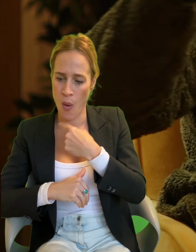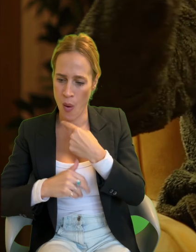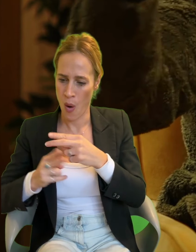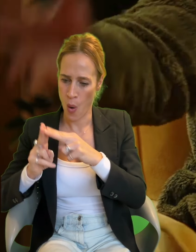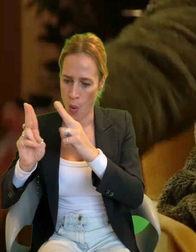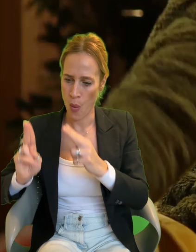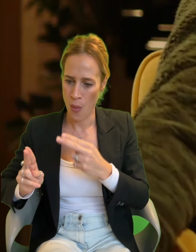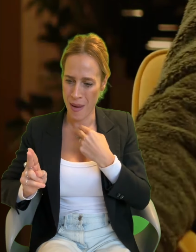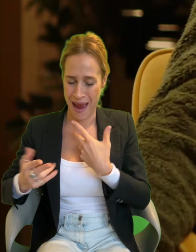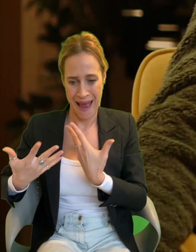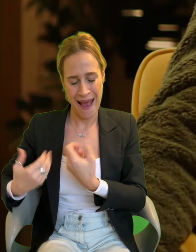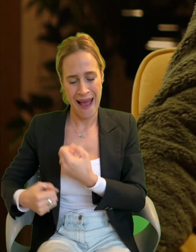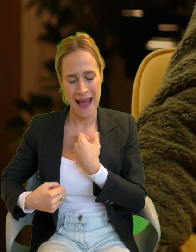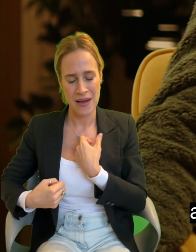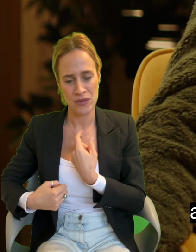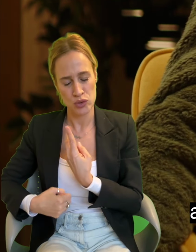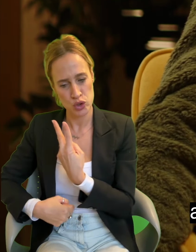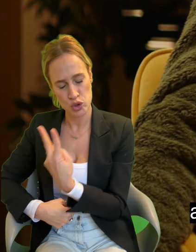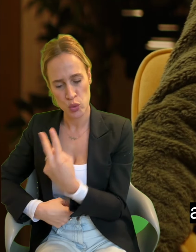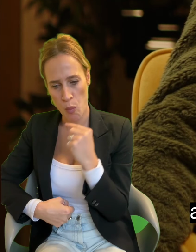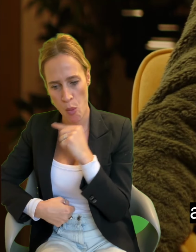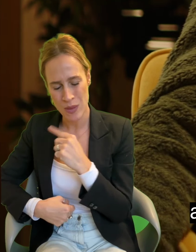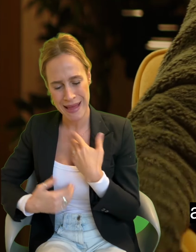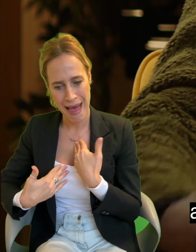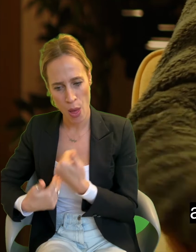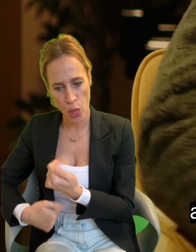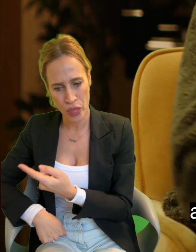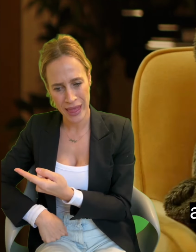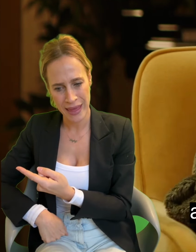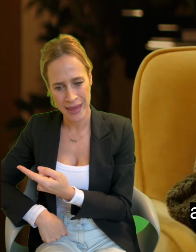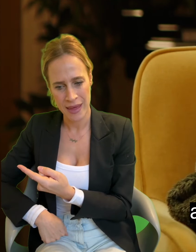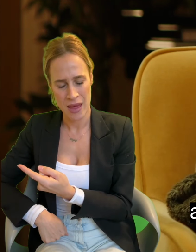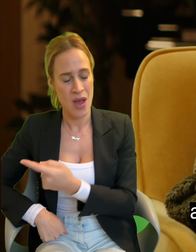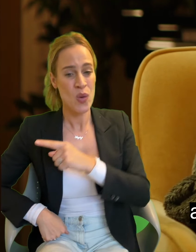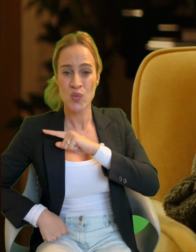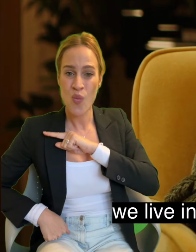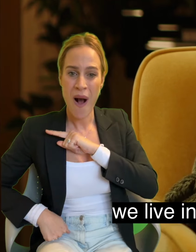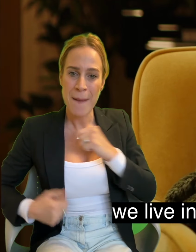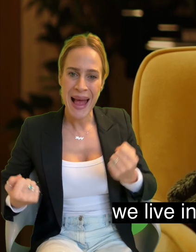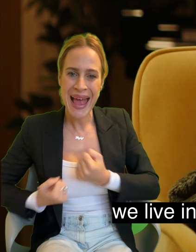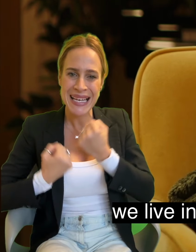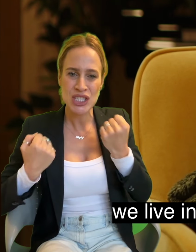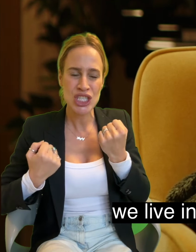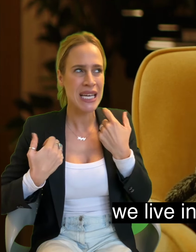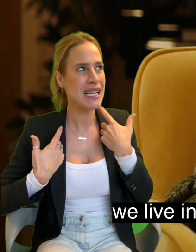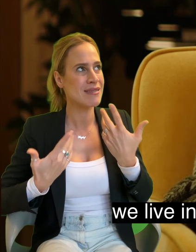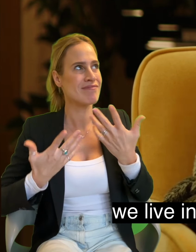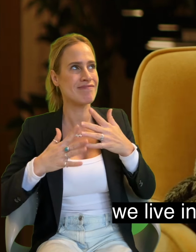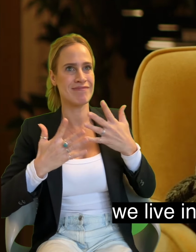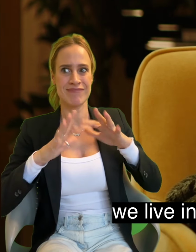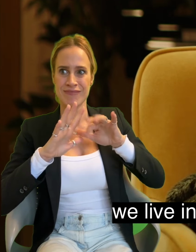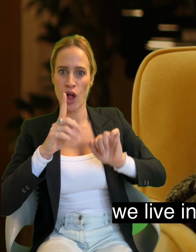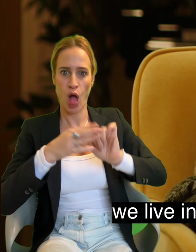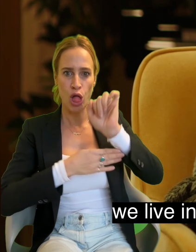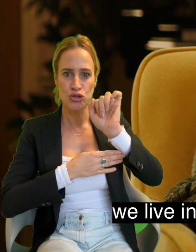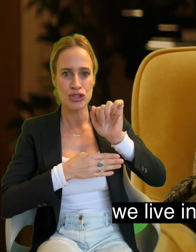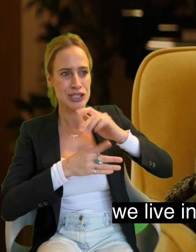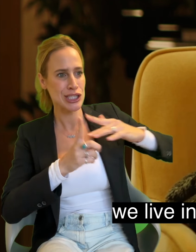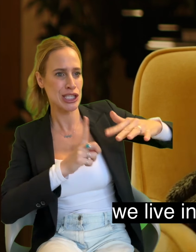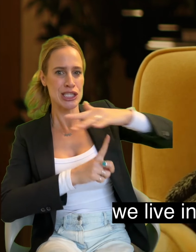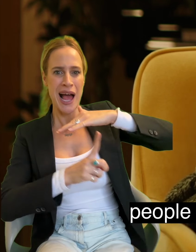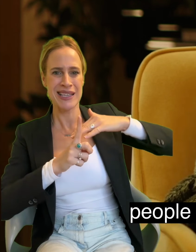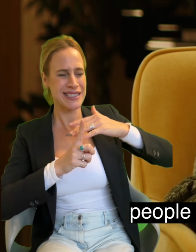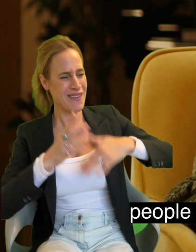with 2 healthy kids. And that's why my energy is the way it is, because I'm thinking we live in a society, in a culture where we just got full of